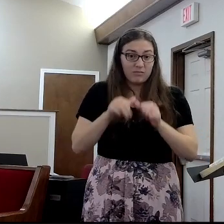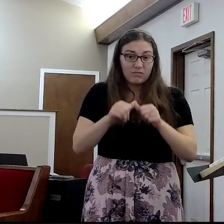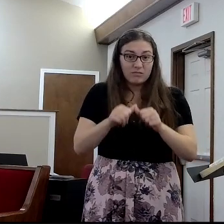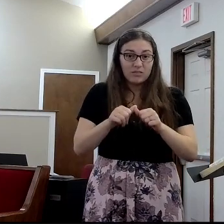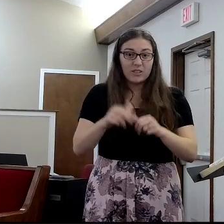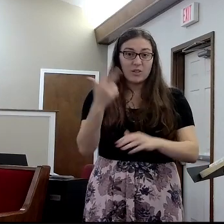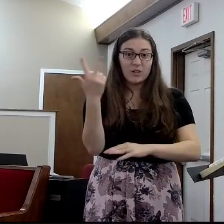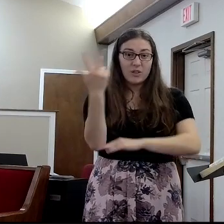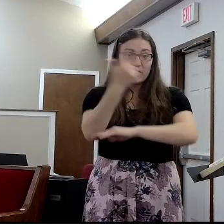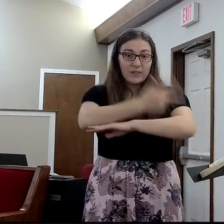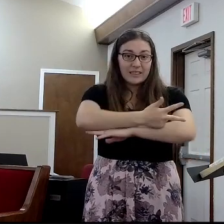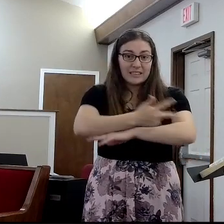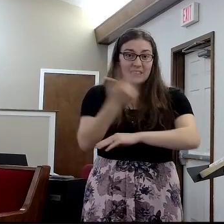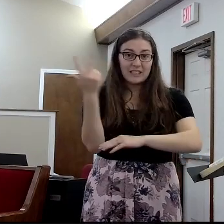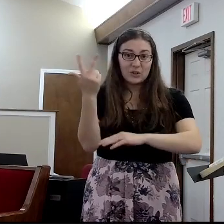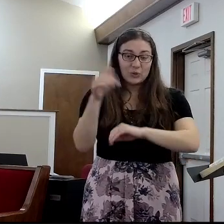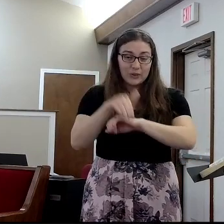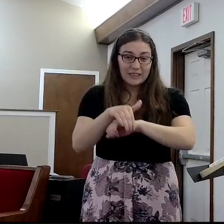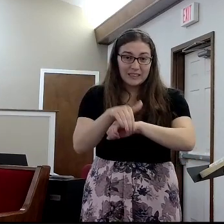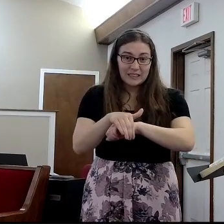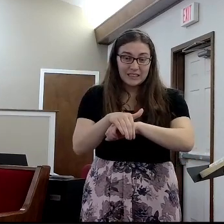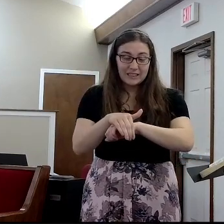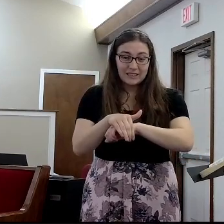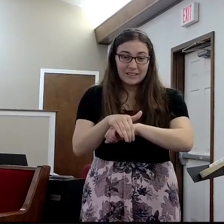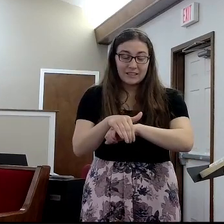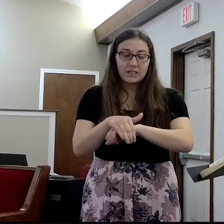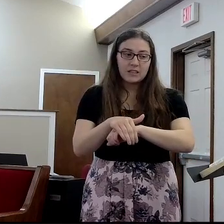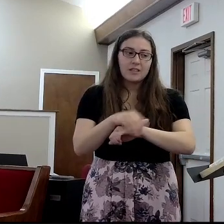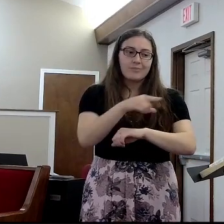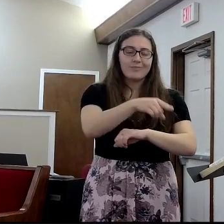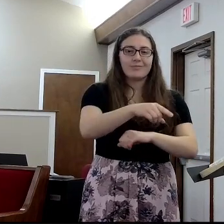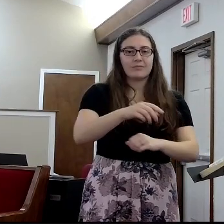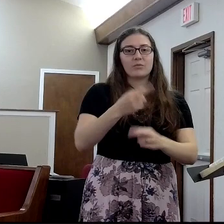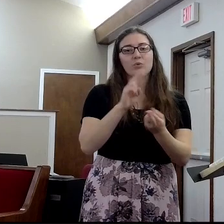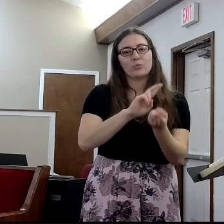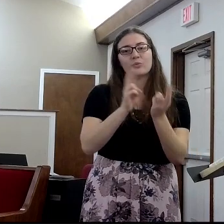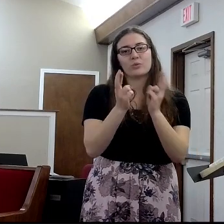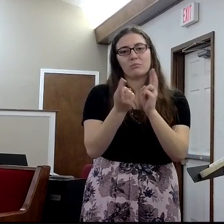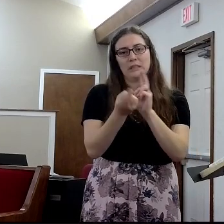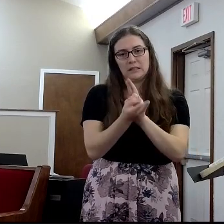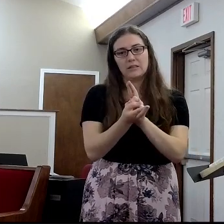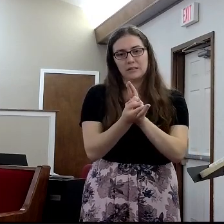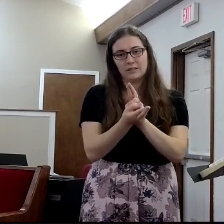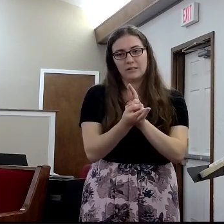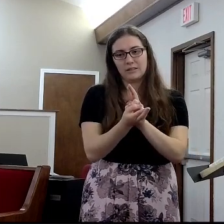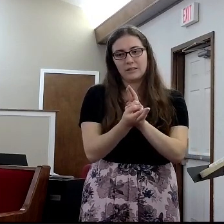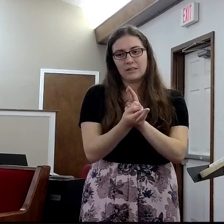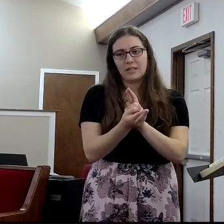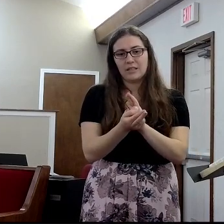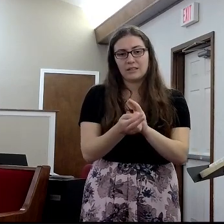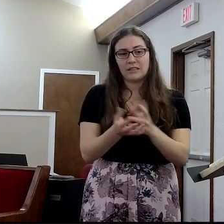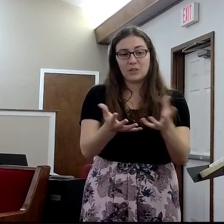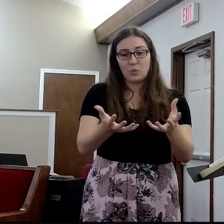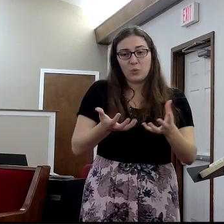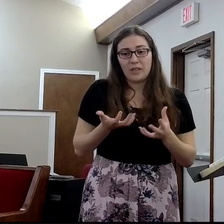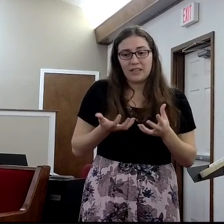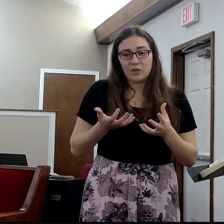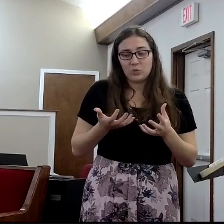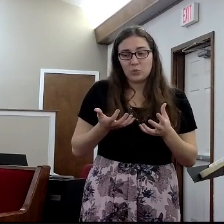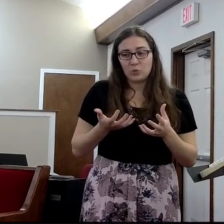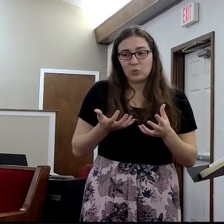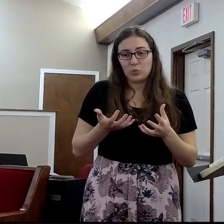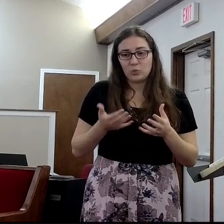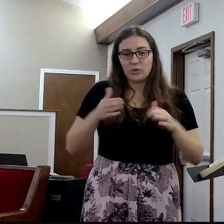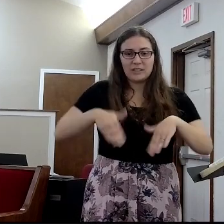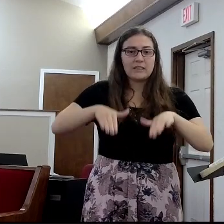up Jonah for him to live 3 days and three nights? So Jonah came to repentance here, and he's willing to